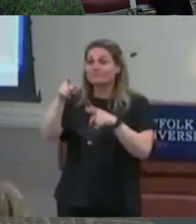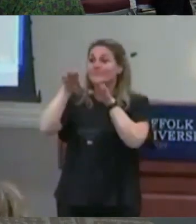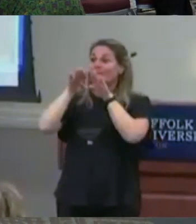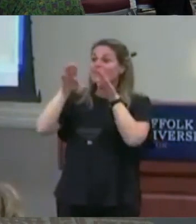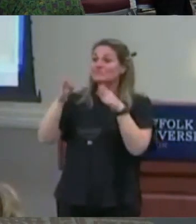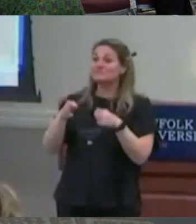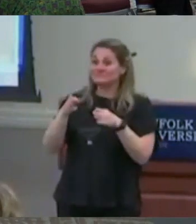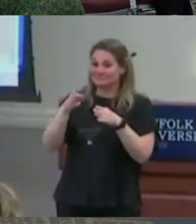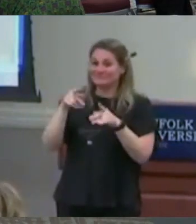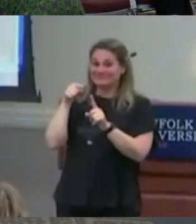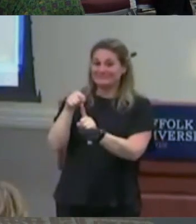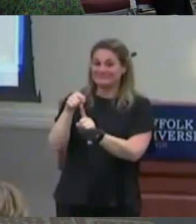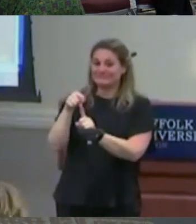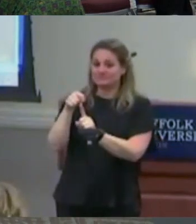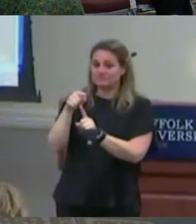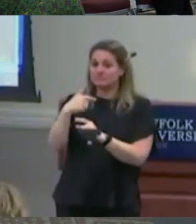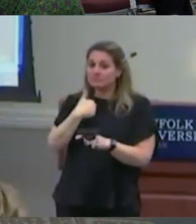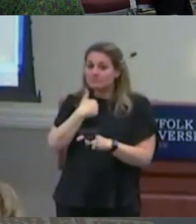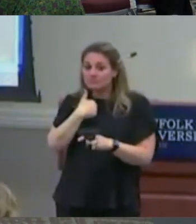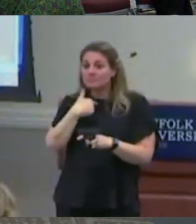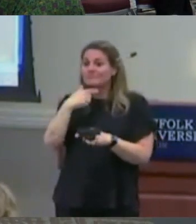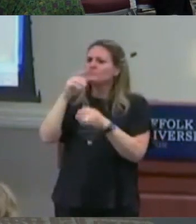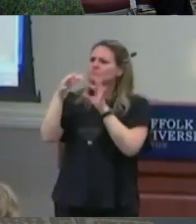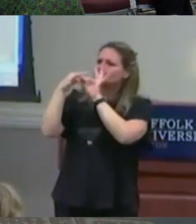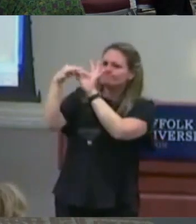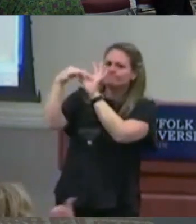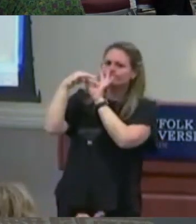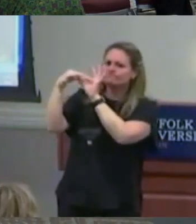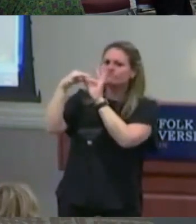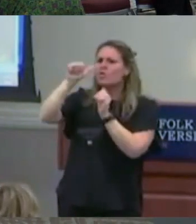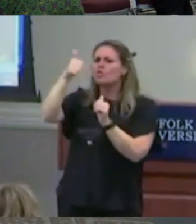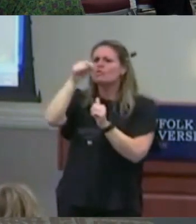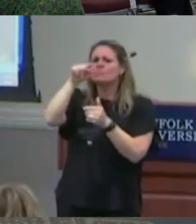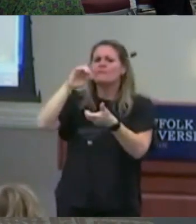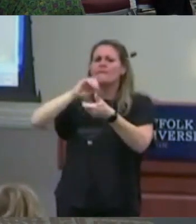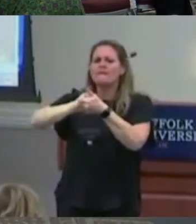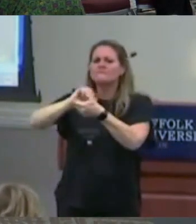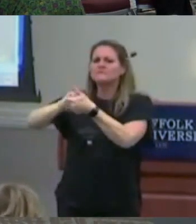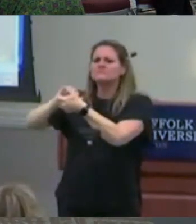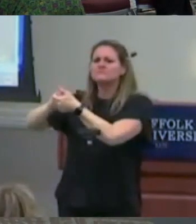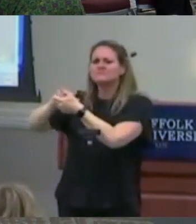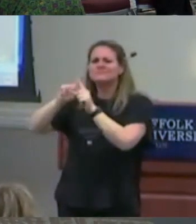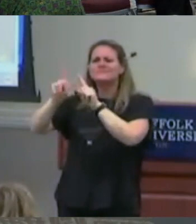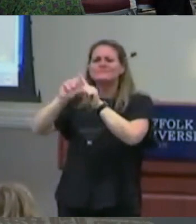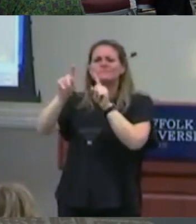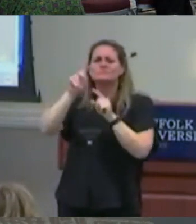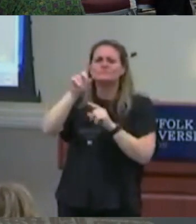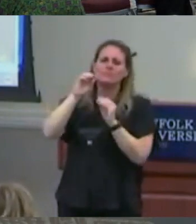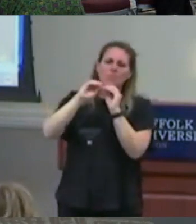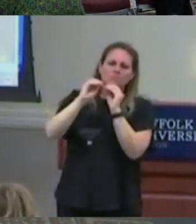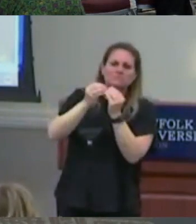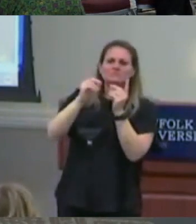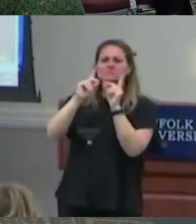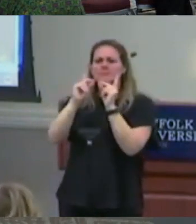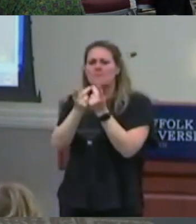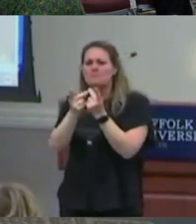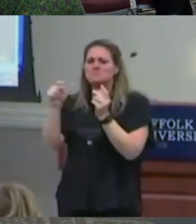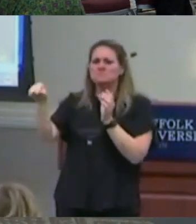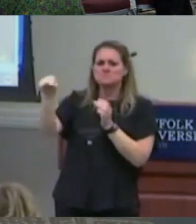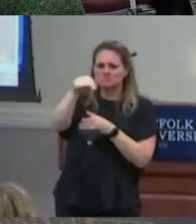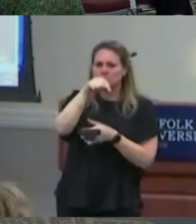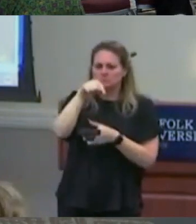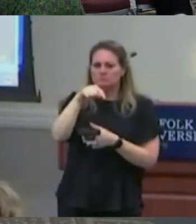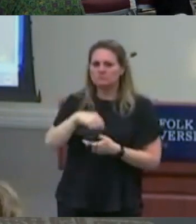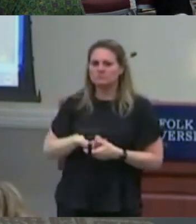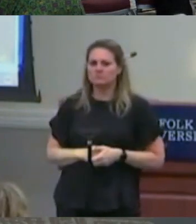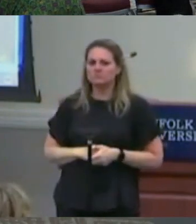Housing Stability. That's a separate city department that helps people find housing. We also work with the Fair Housing Commission.